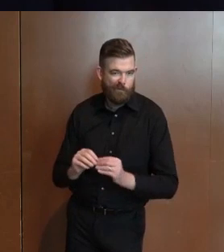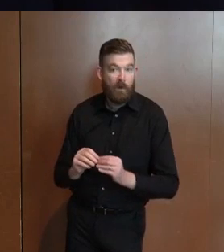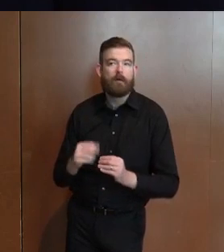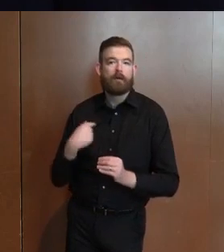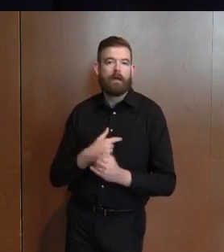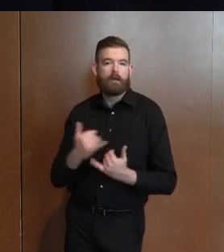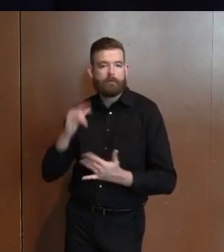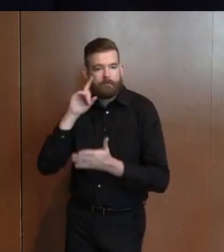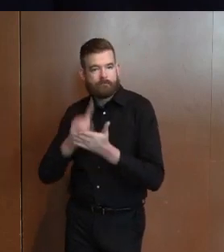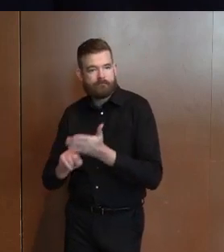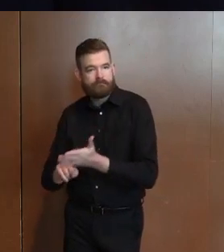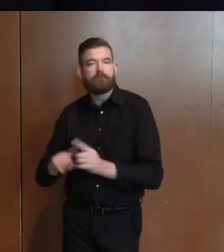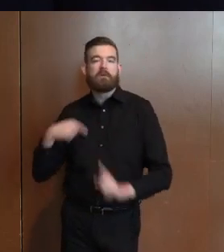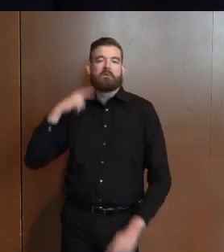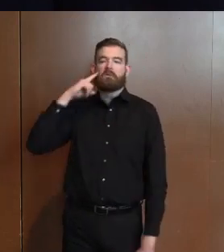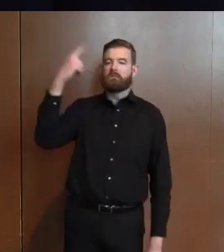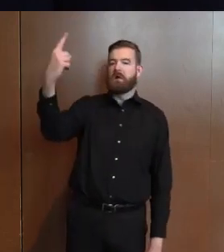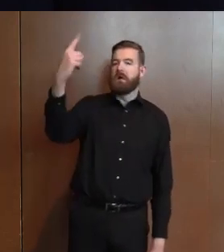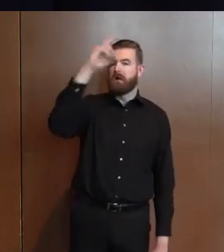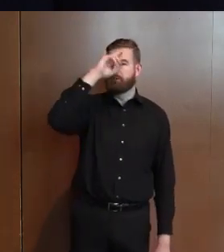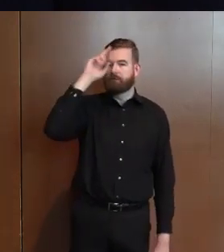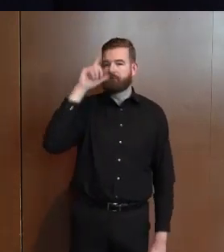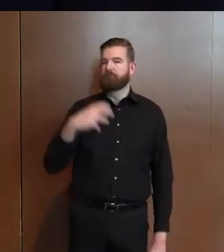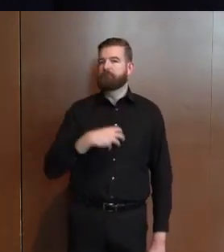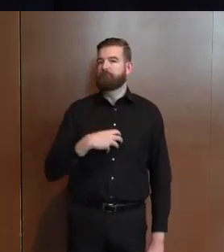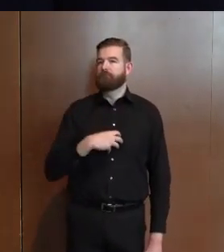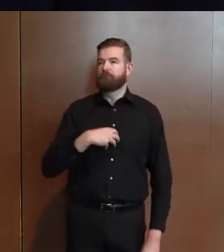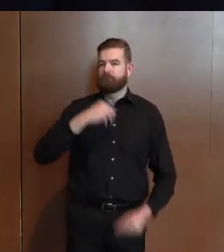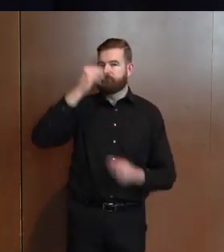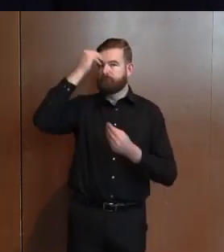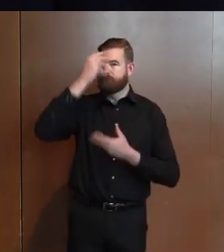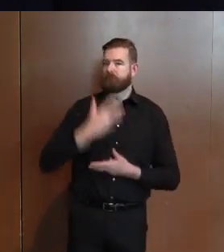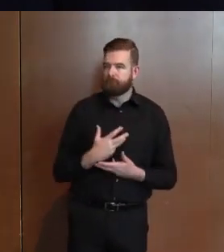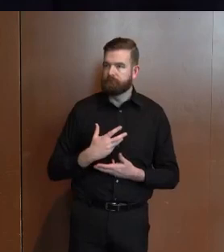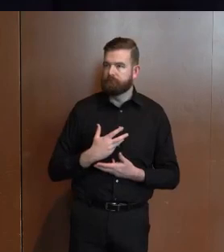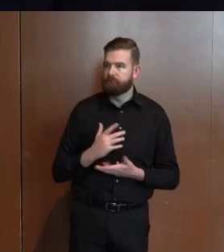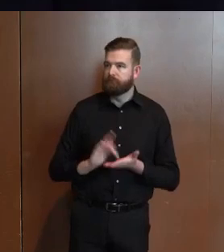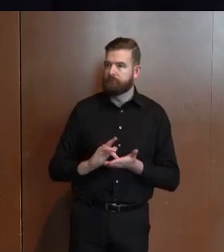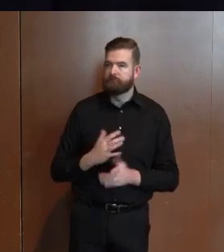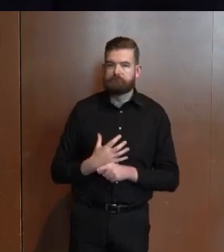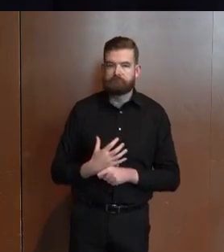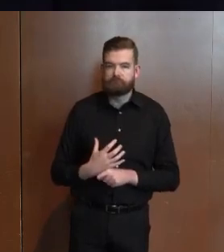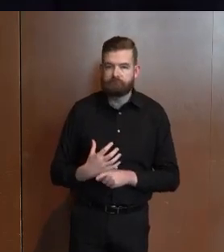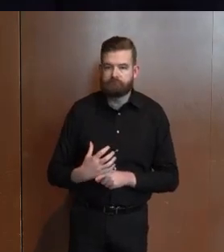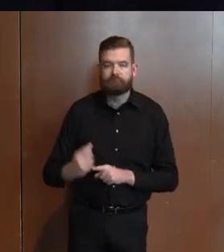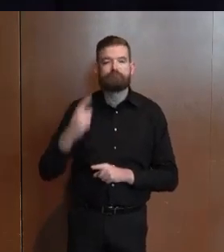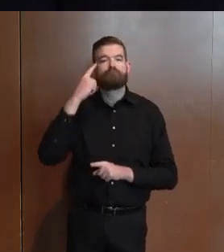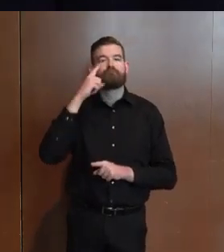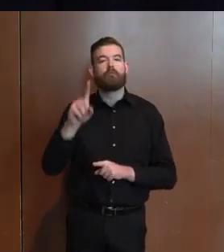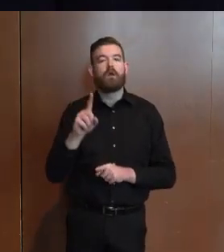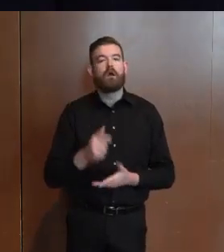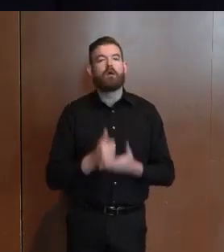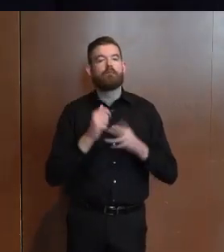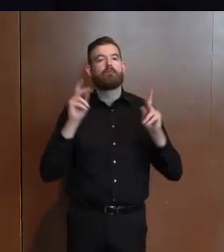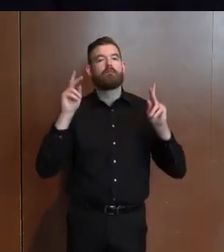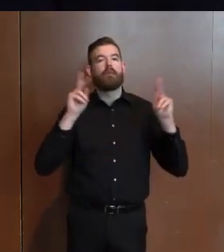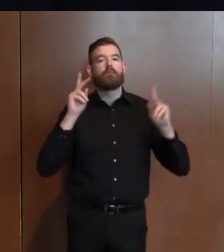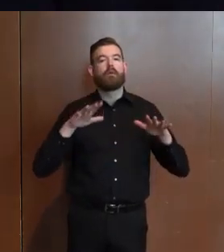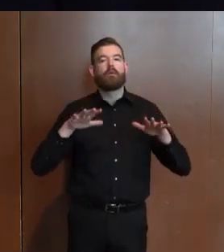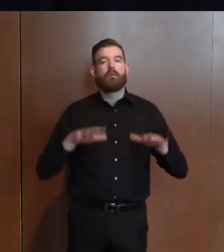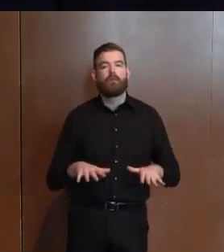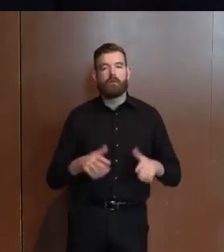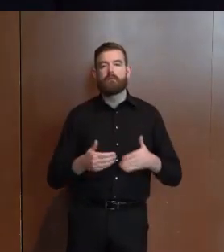heard from one right now. But it's exactly the types of medications that you would use, particularly for someone on a ventilator.